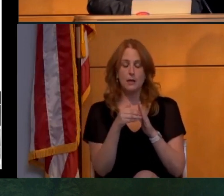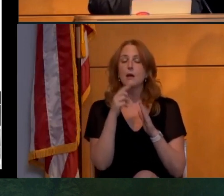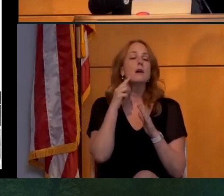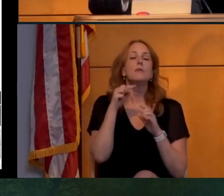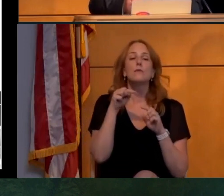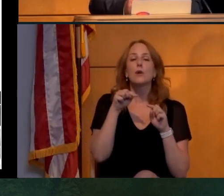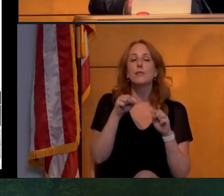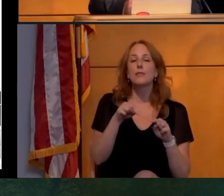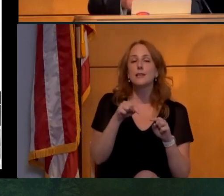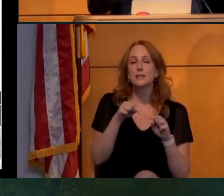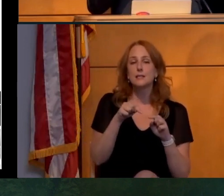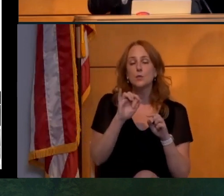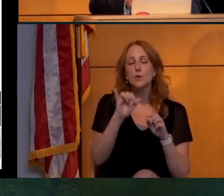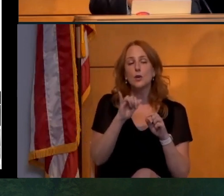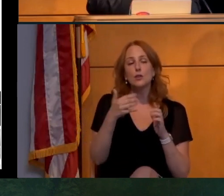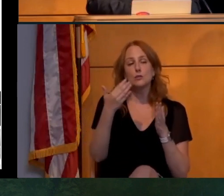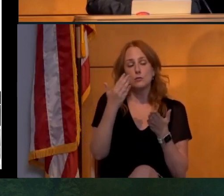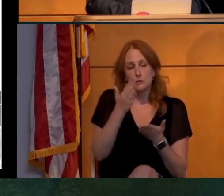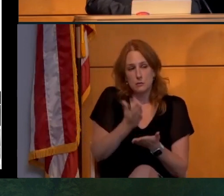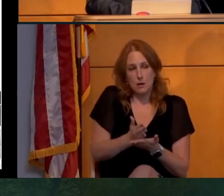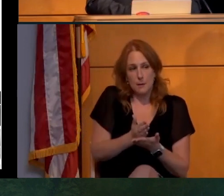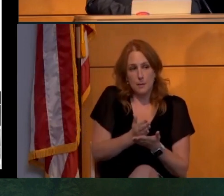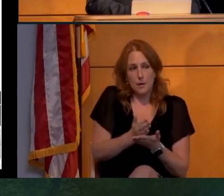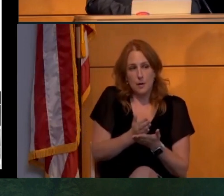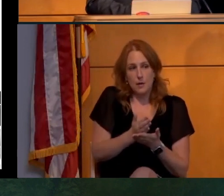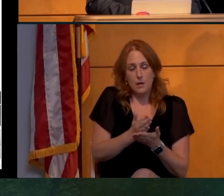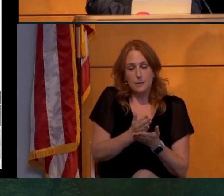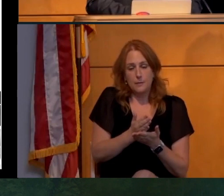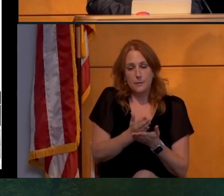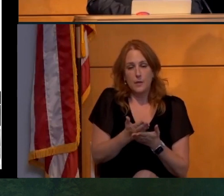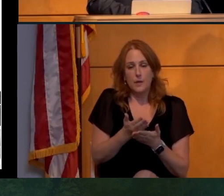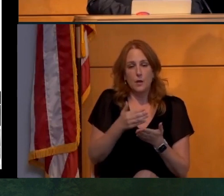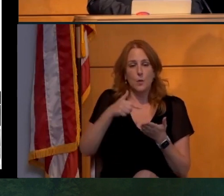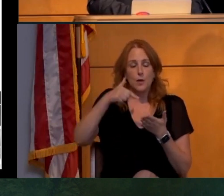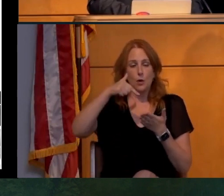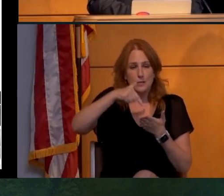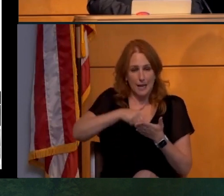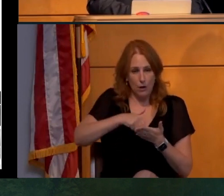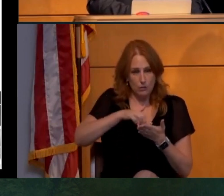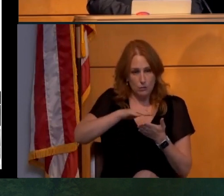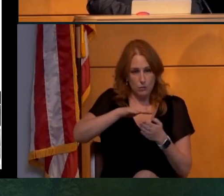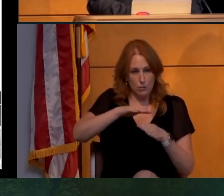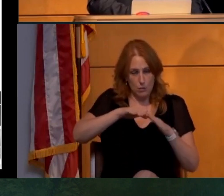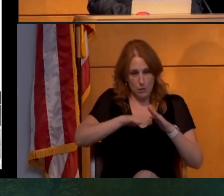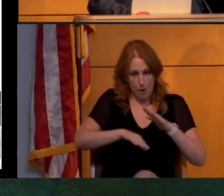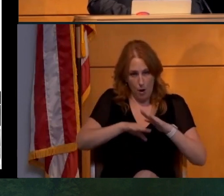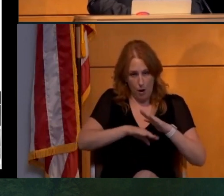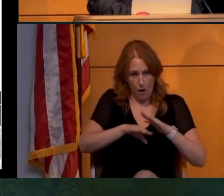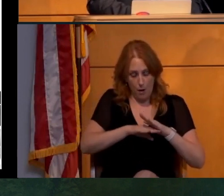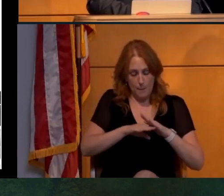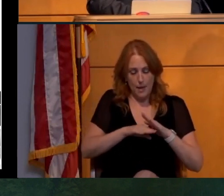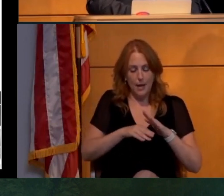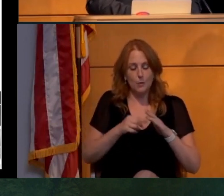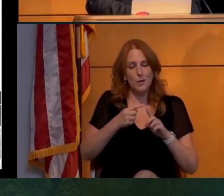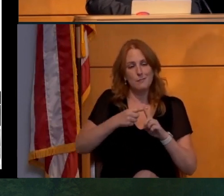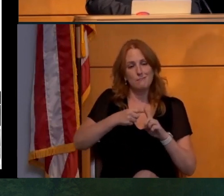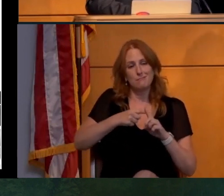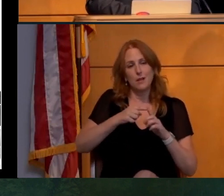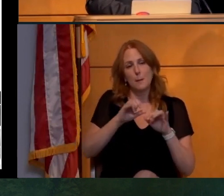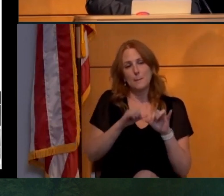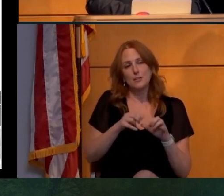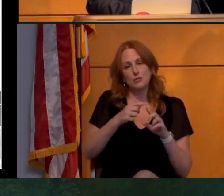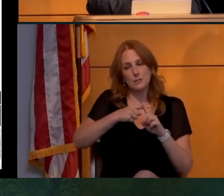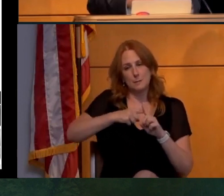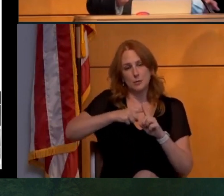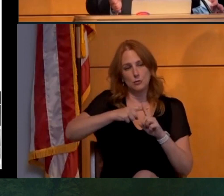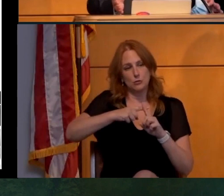we also stop, we preload the bit against the bottom of the hole, and we take temperature measurement. So we take